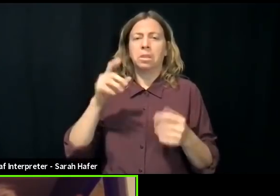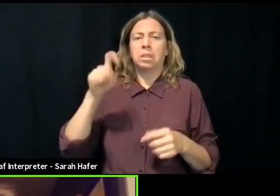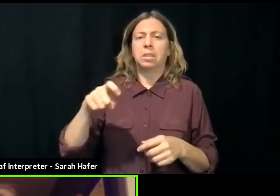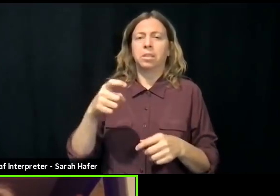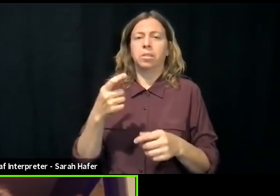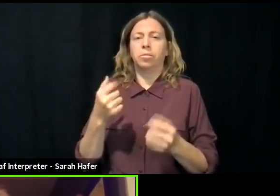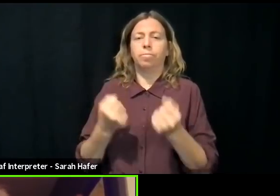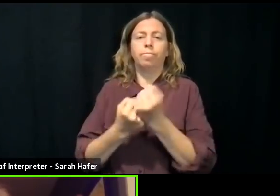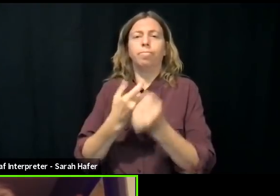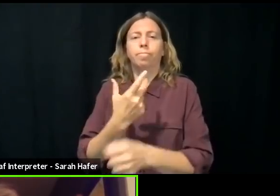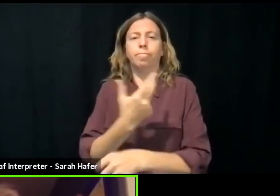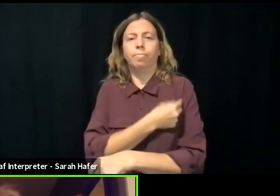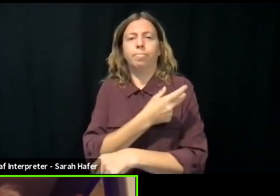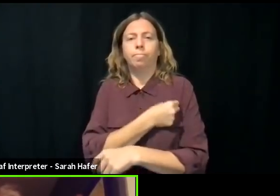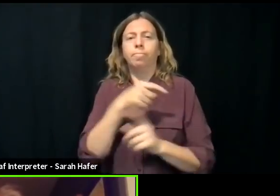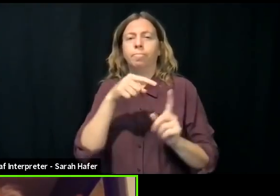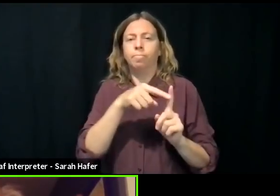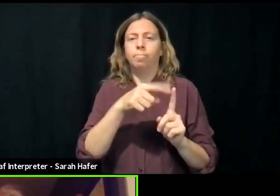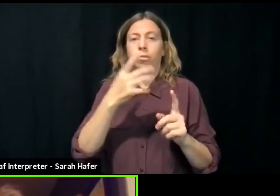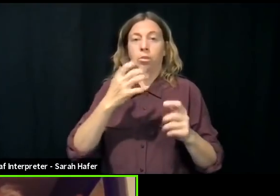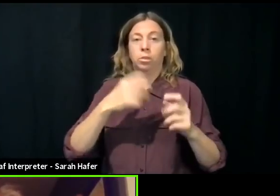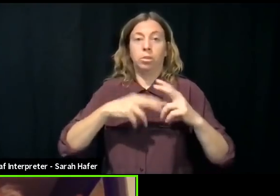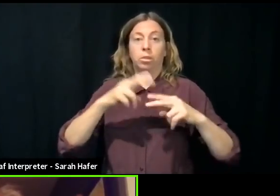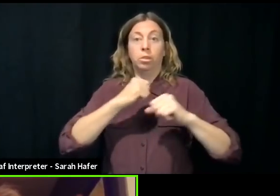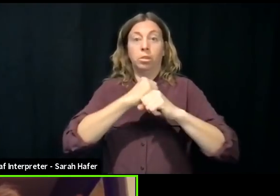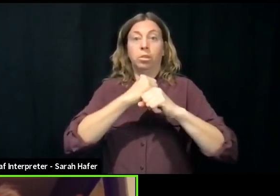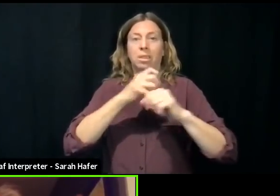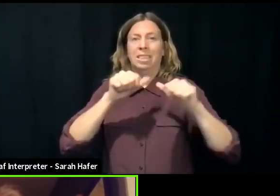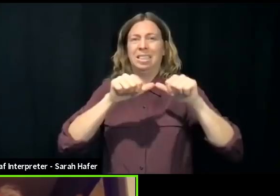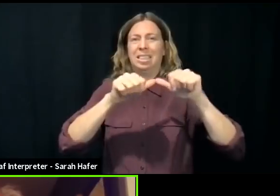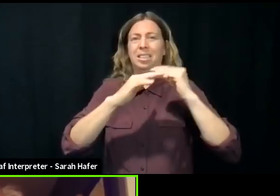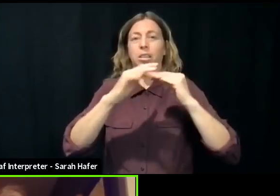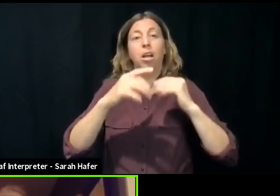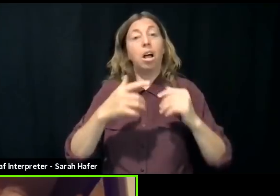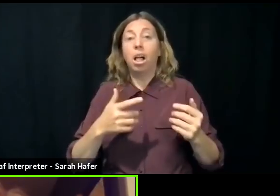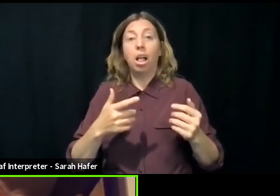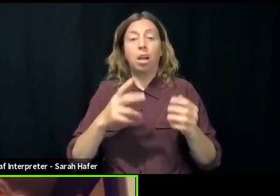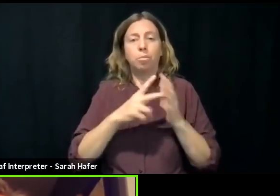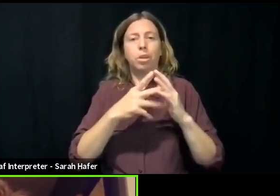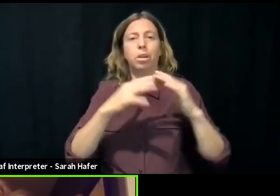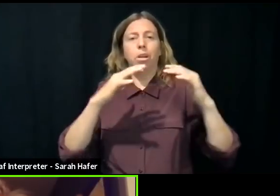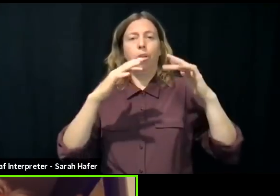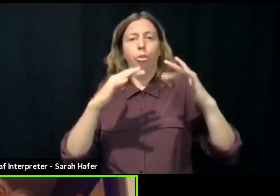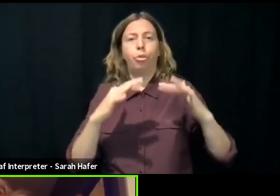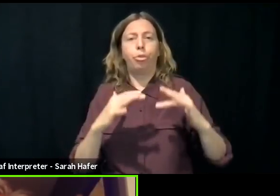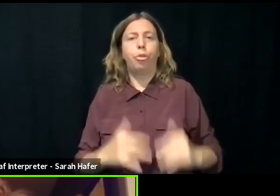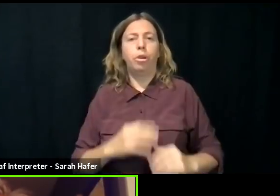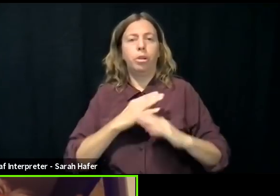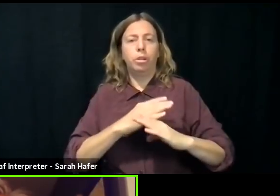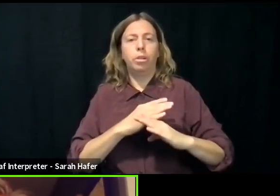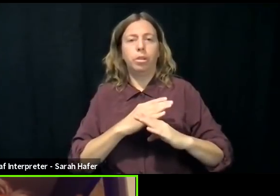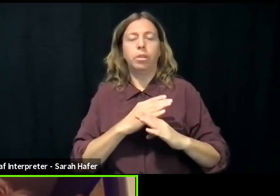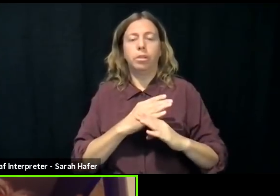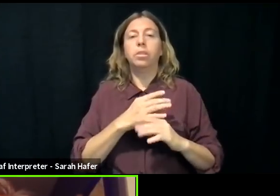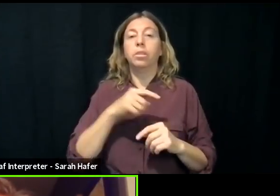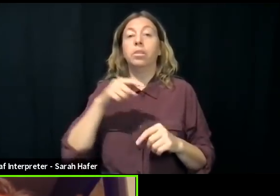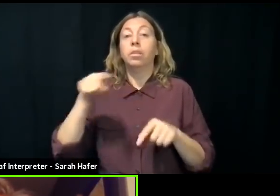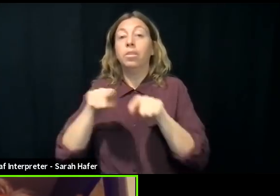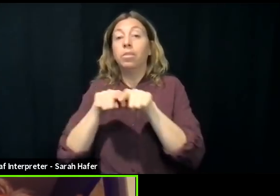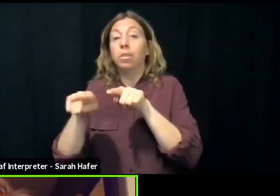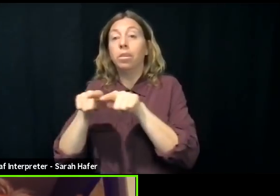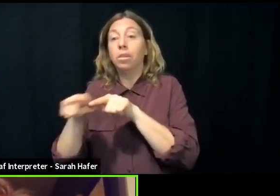away, or if we have the emergence of variants that don't respond to that, but it's just unknown now. Right now, what we know is vaccines